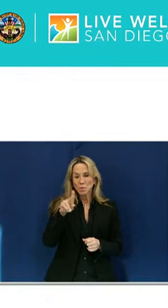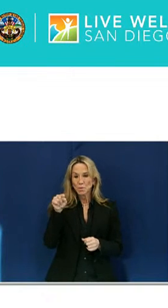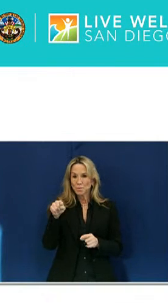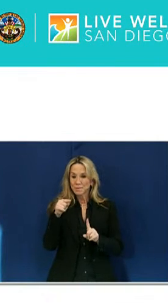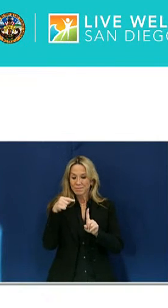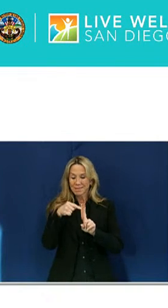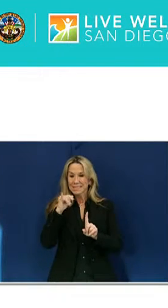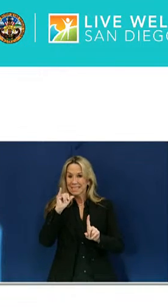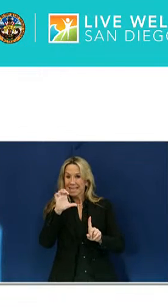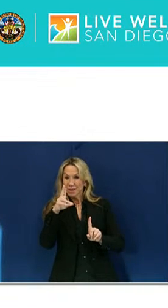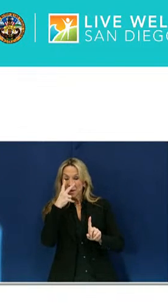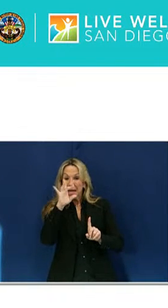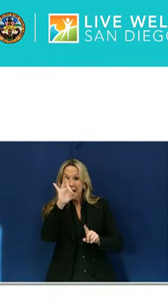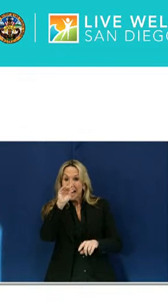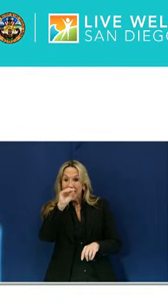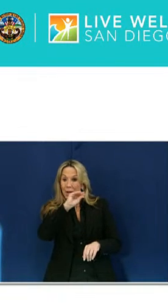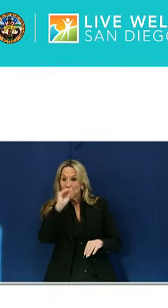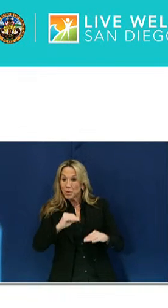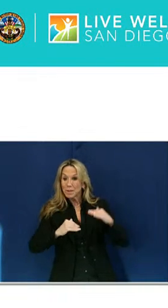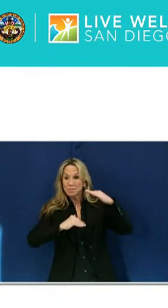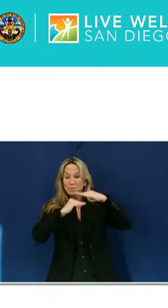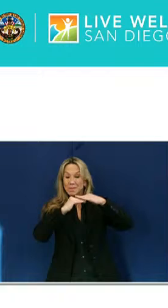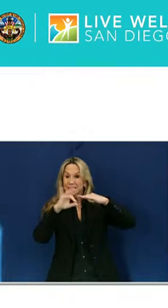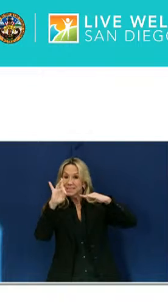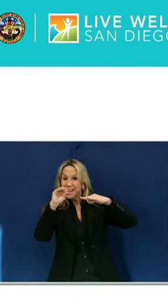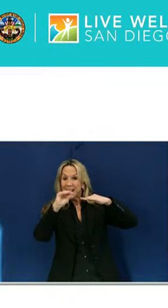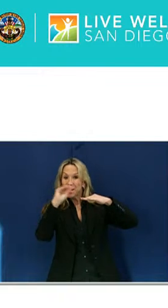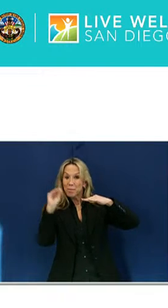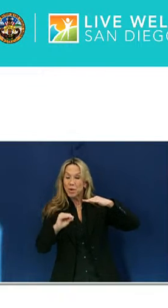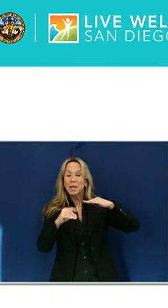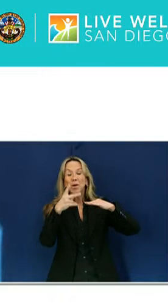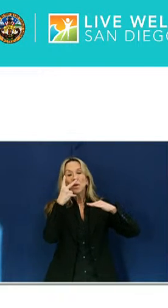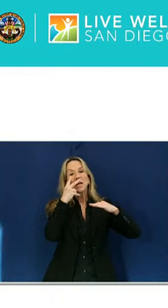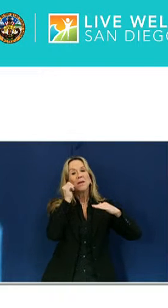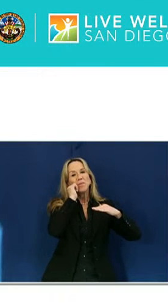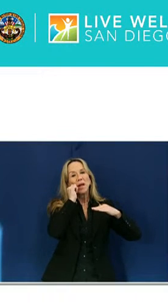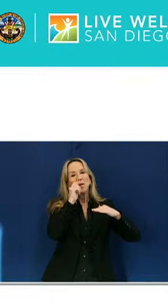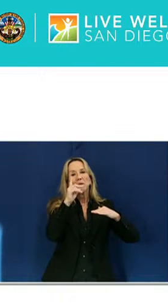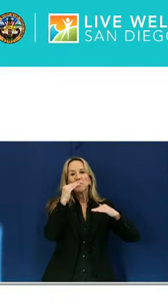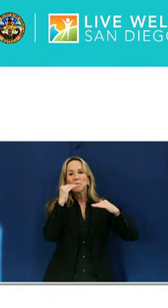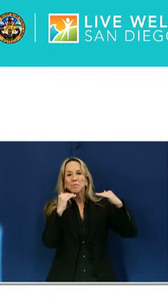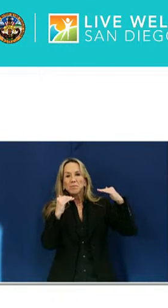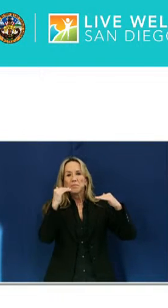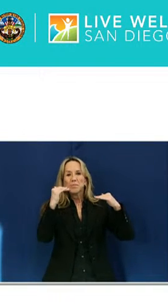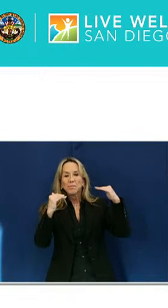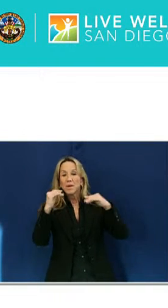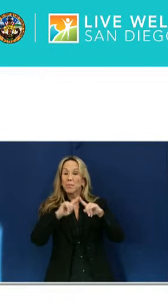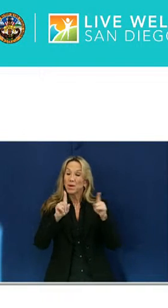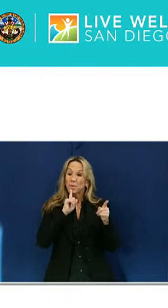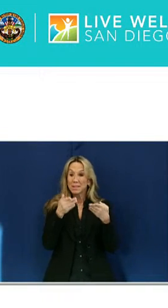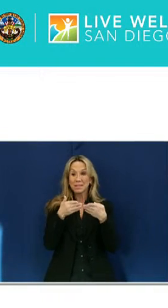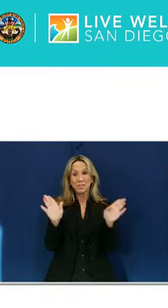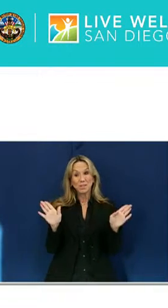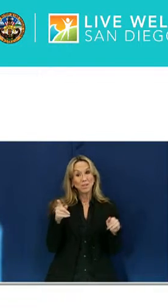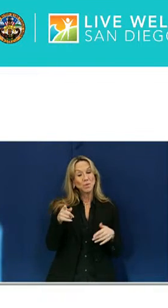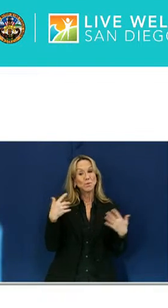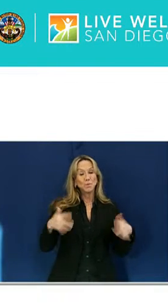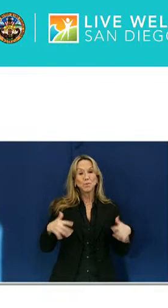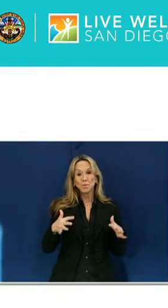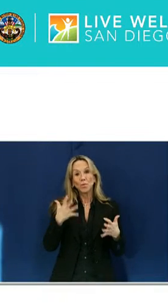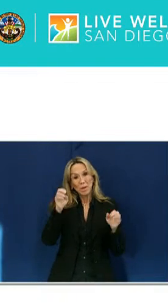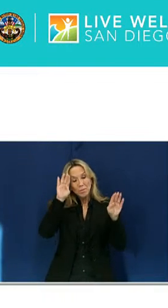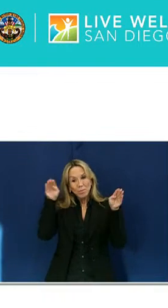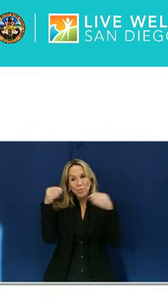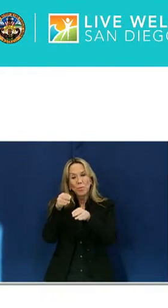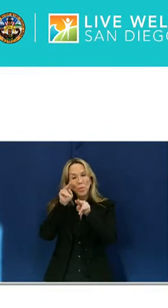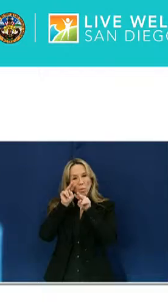we're sitting right there at 80%. You do see day-to-day fluctuations, but in general, this is something that we want to